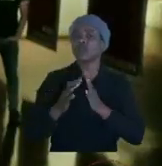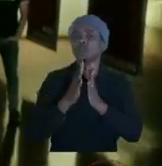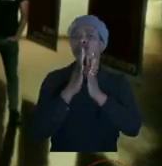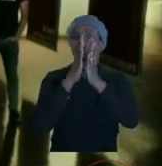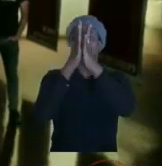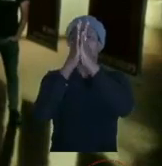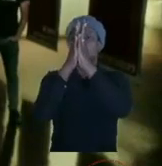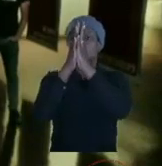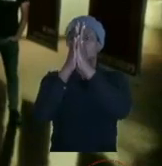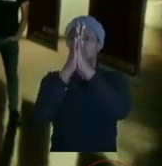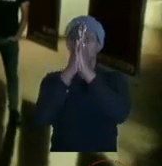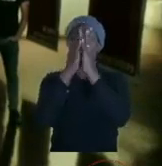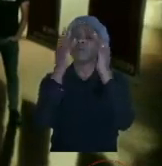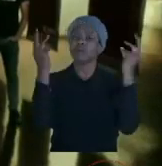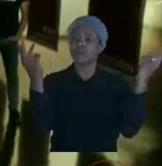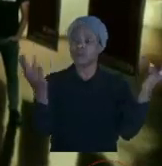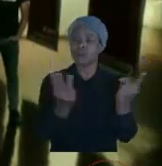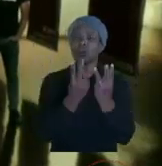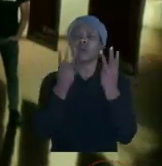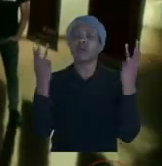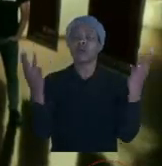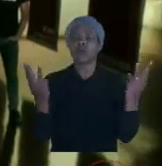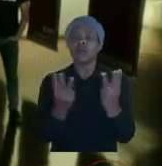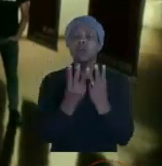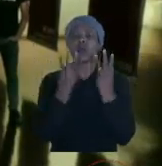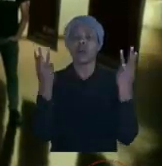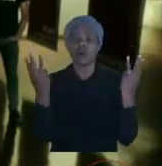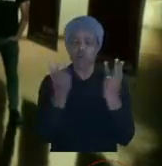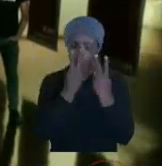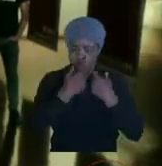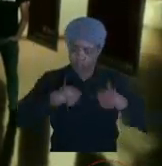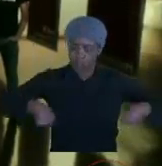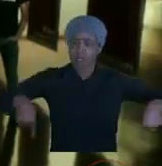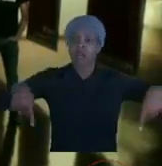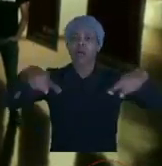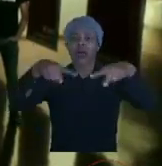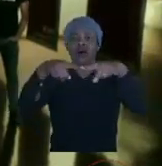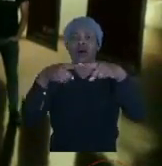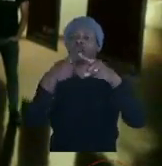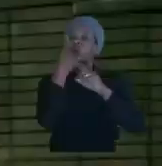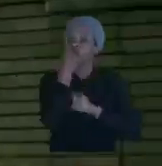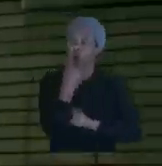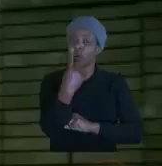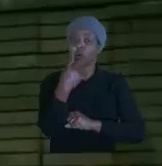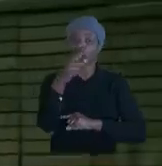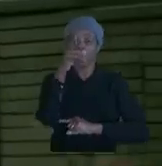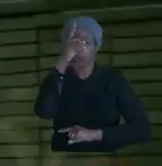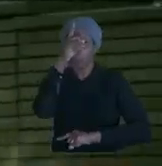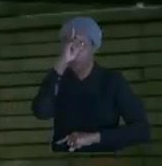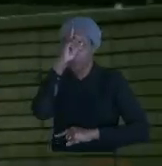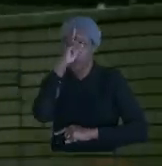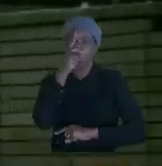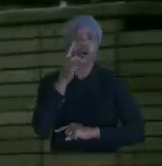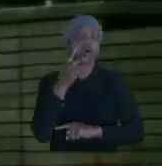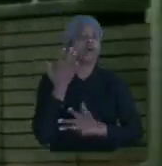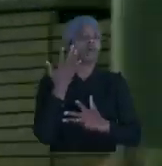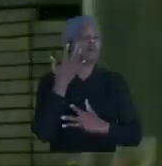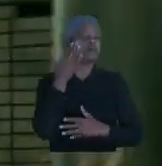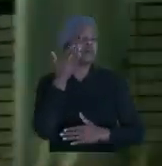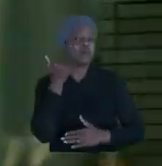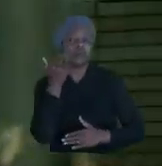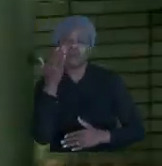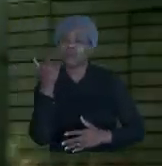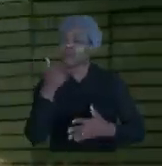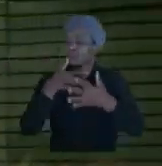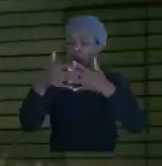the people have spoken. South Africa belongs to all the people who live in it. Black and white. Oh, the people have spoken.